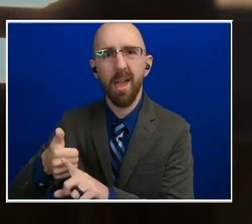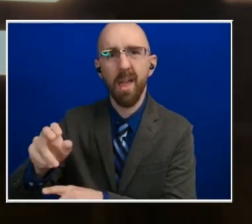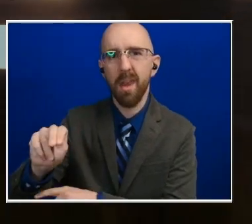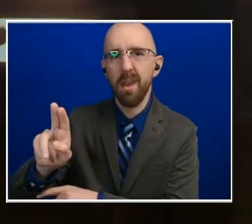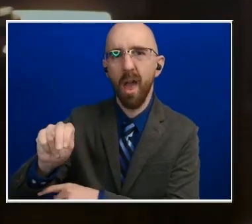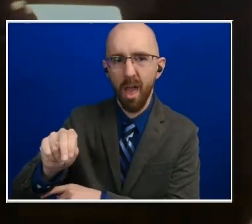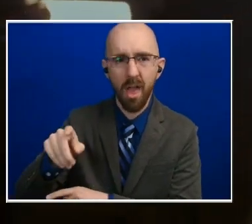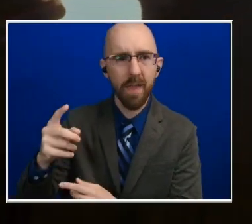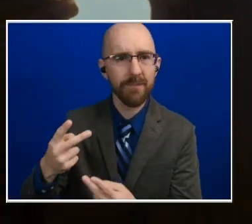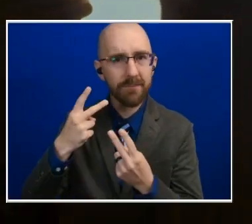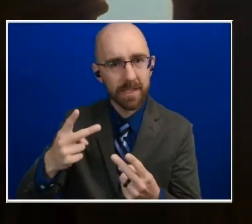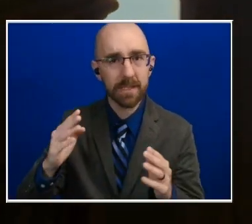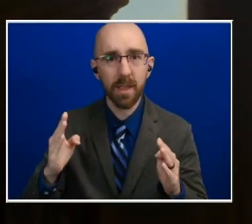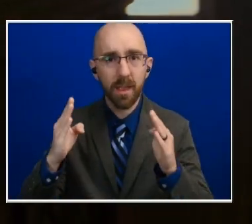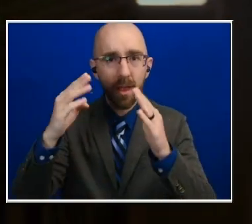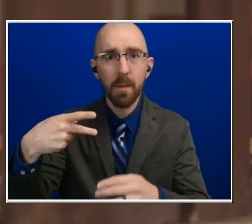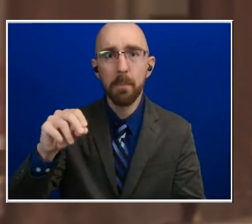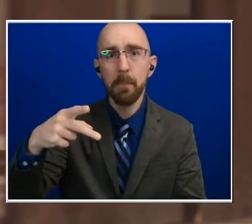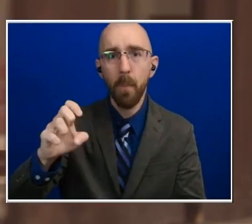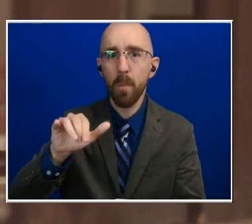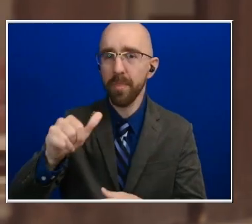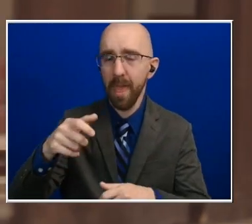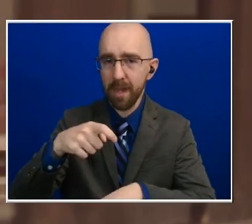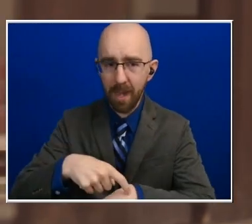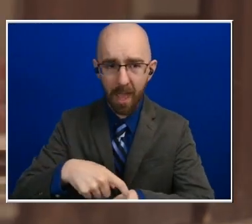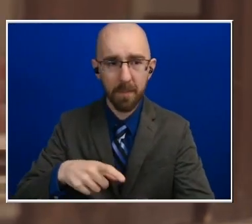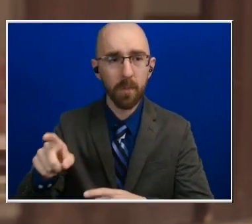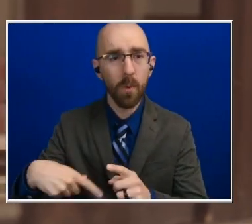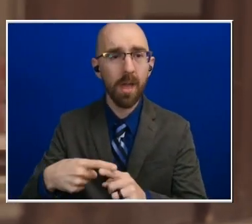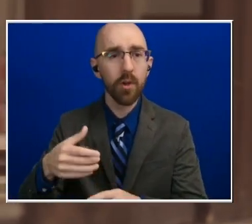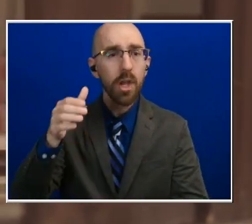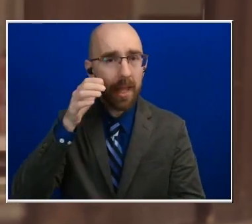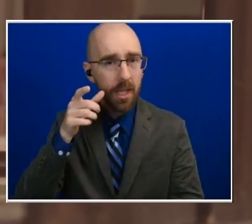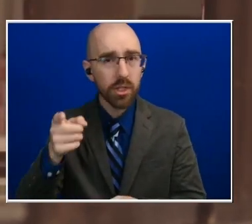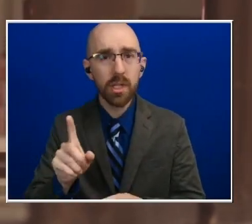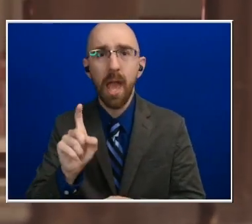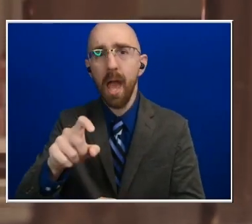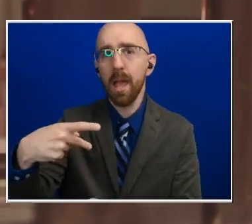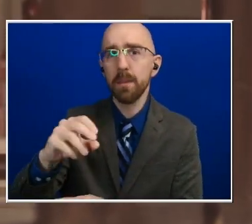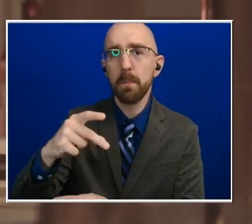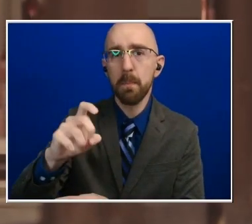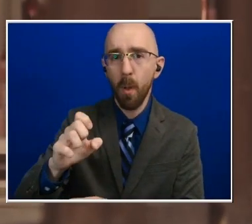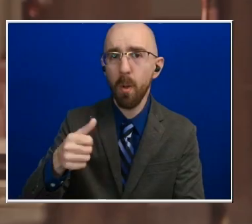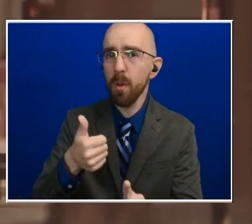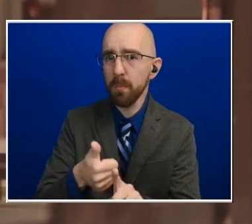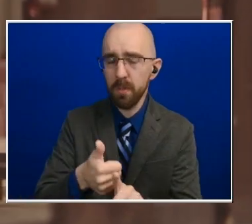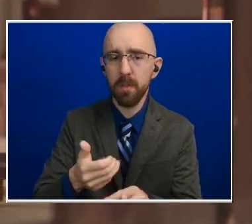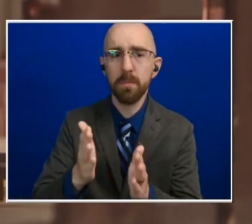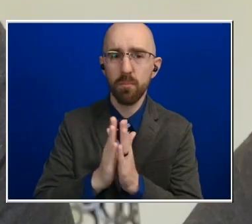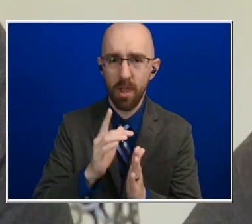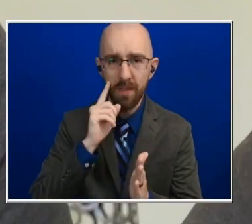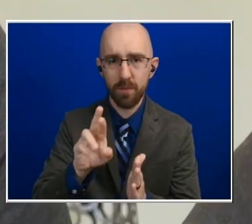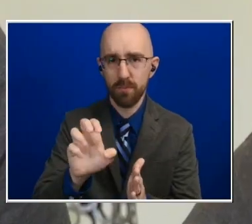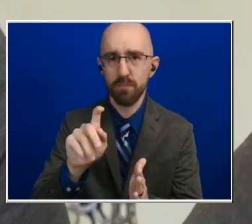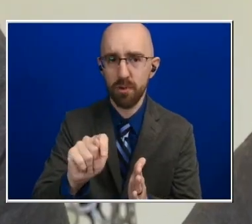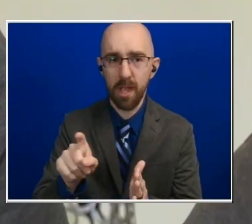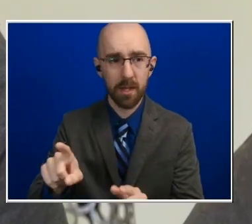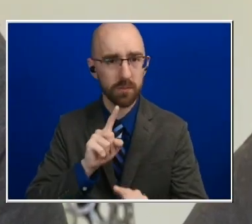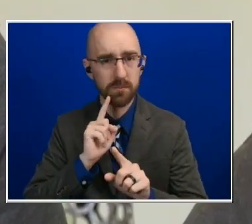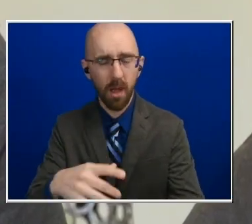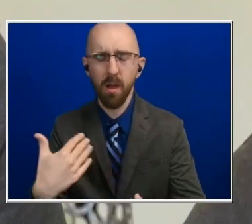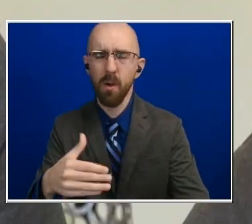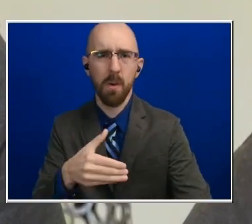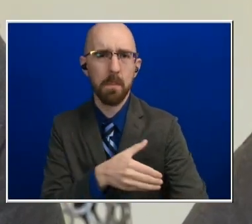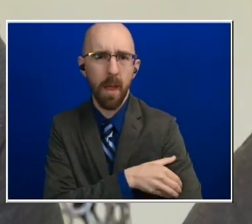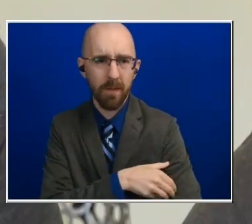at the time. Upon hearing the news, she asked the Pope to pray for Bret. His response was powerful. Your great